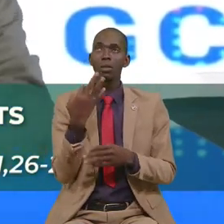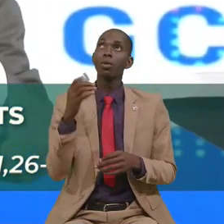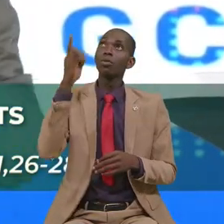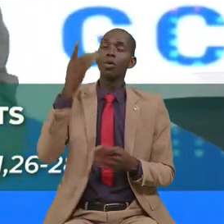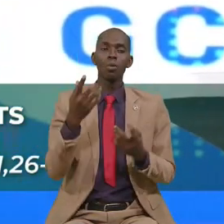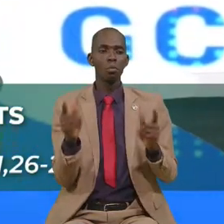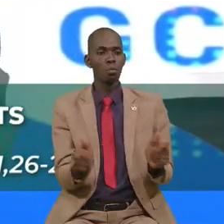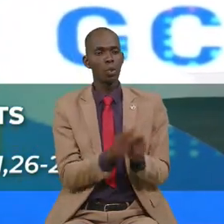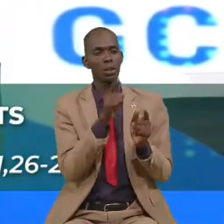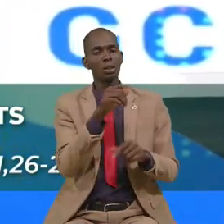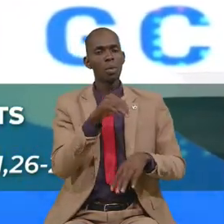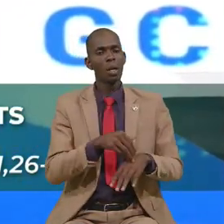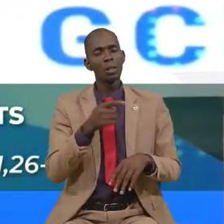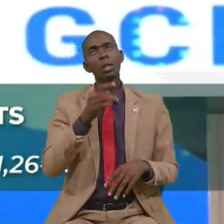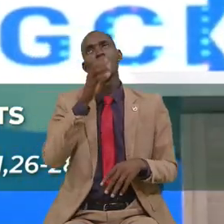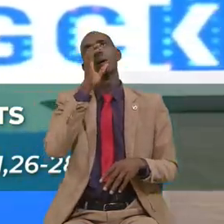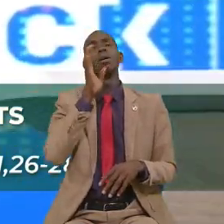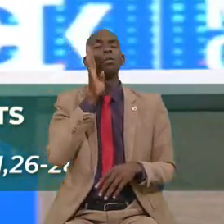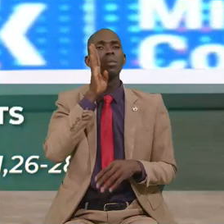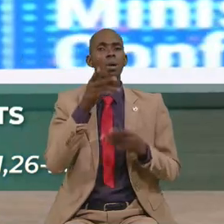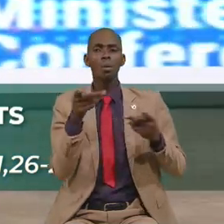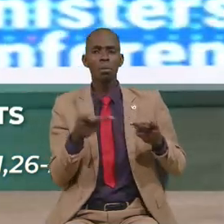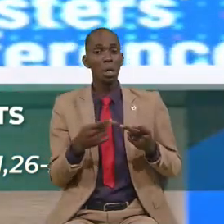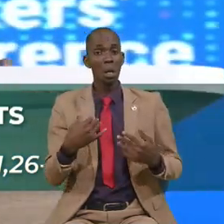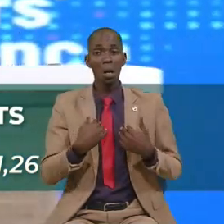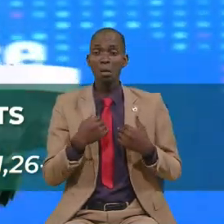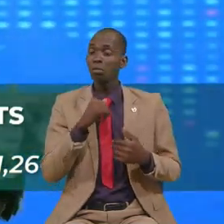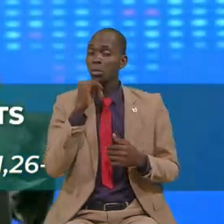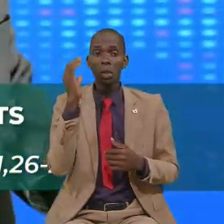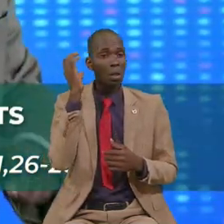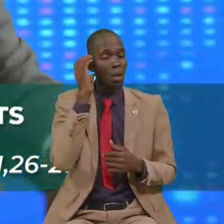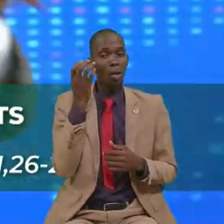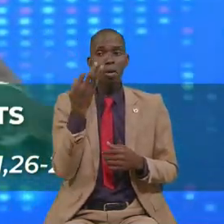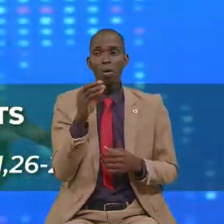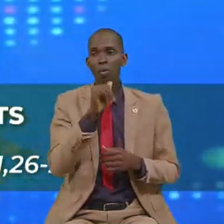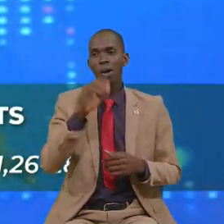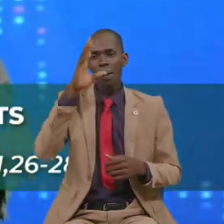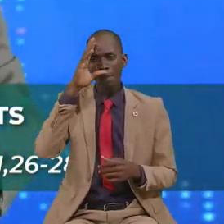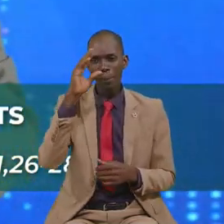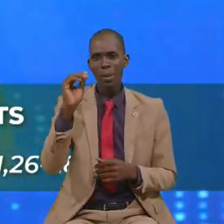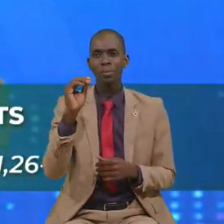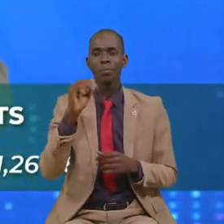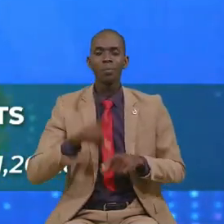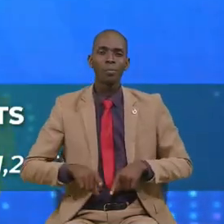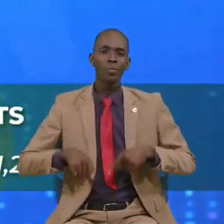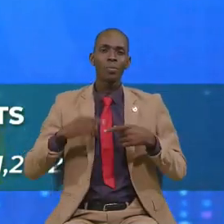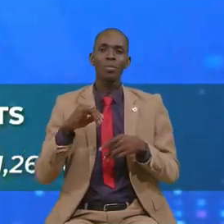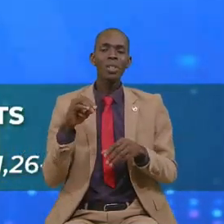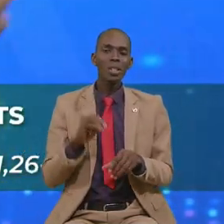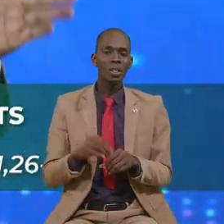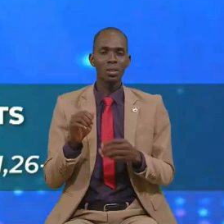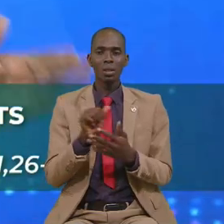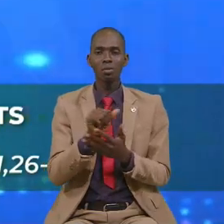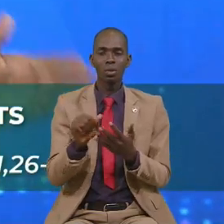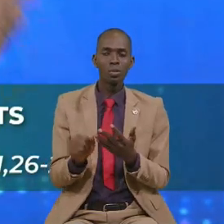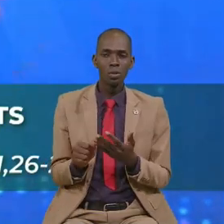If you have heard, I've not heard of a man living in adultery, committing